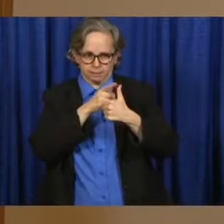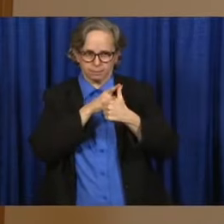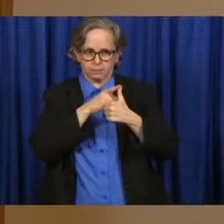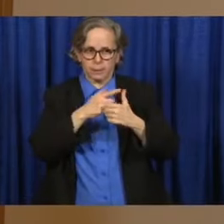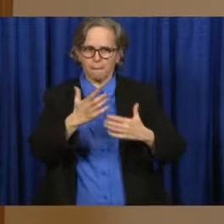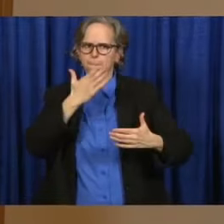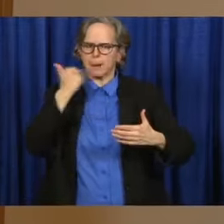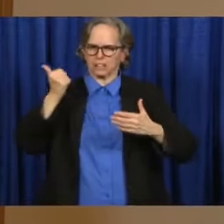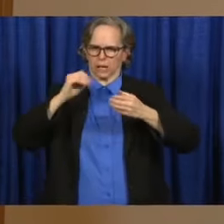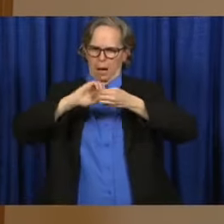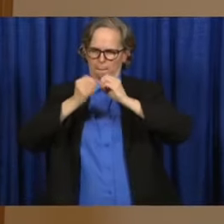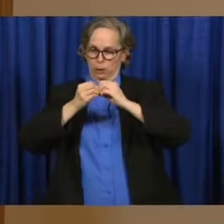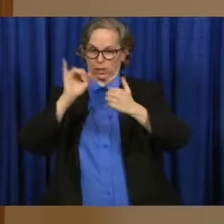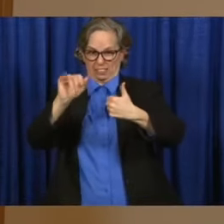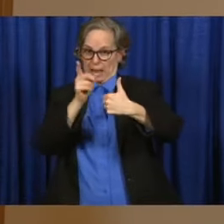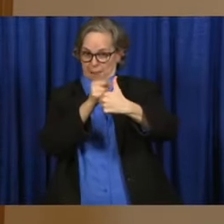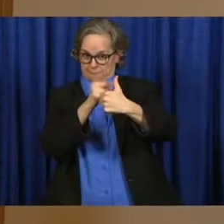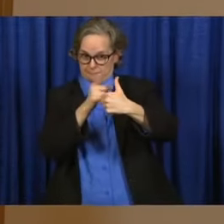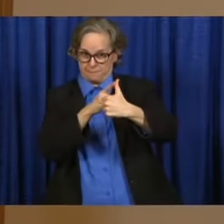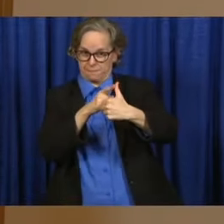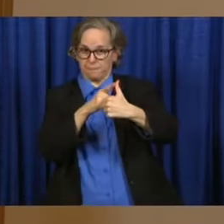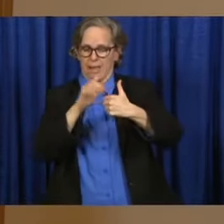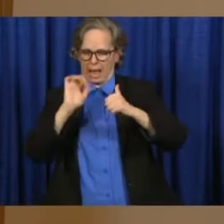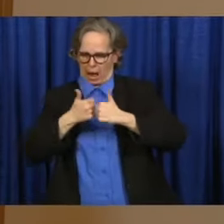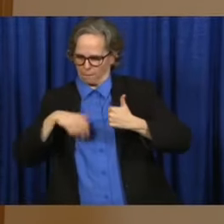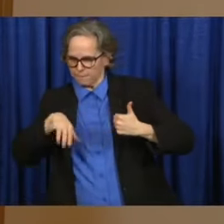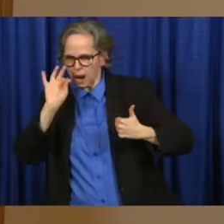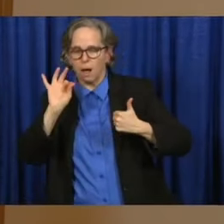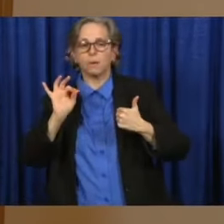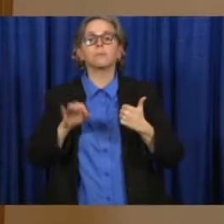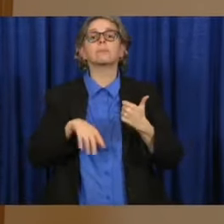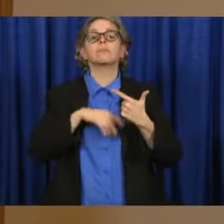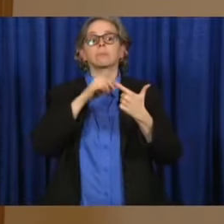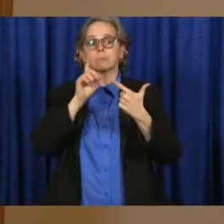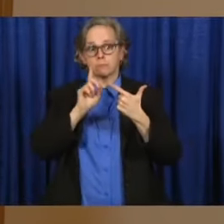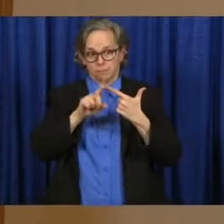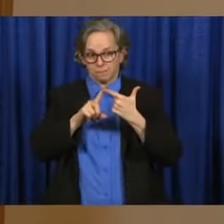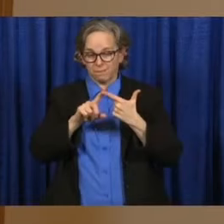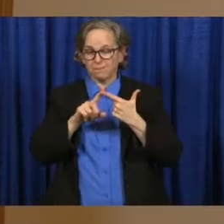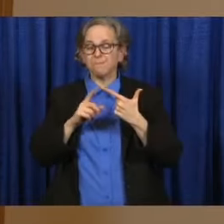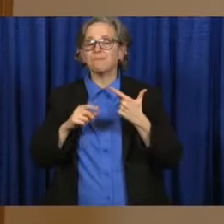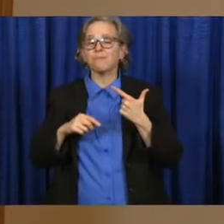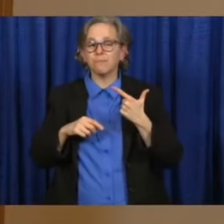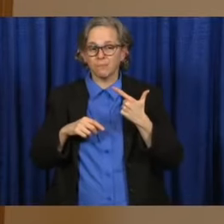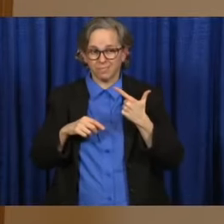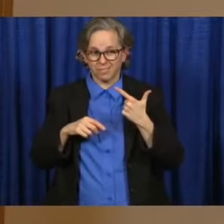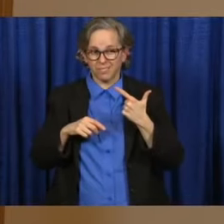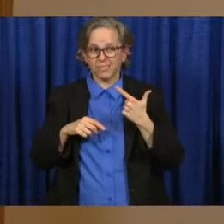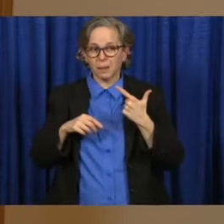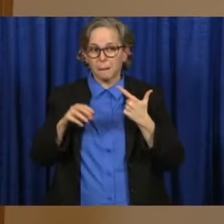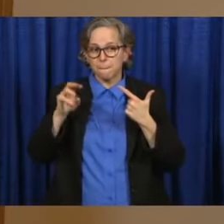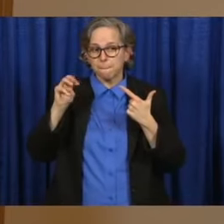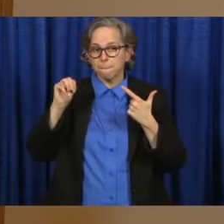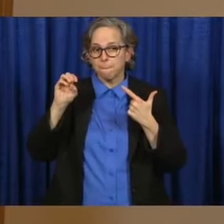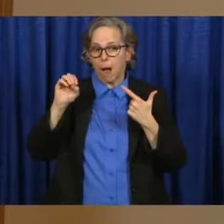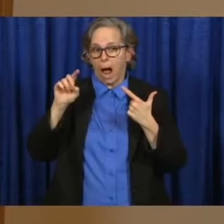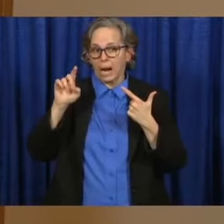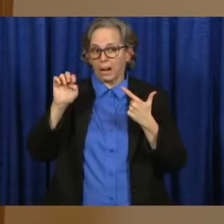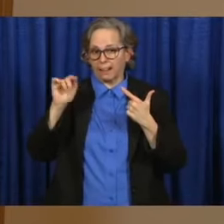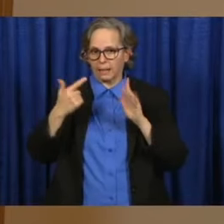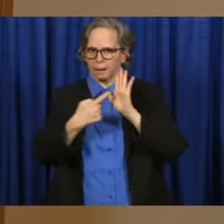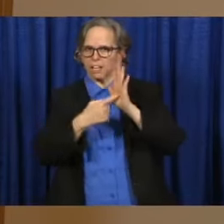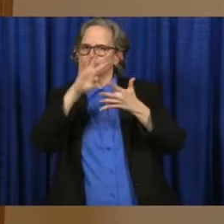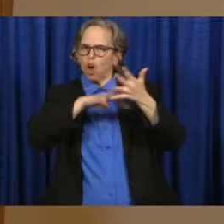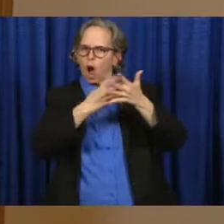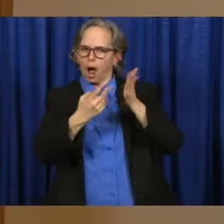have now. We do need to use that also to do our modeling. Some of the numbers we get are really